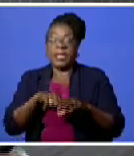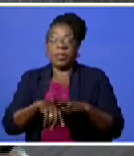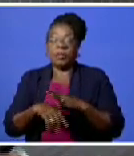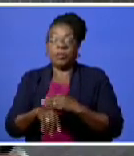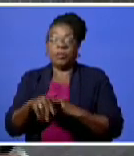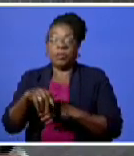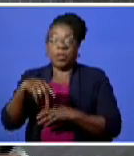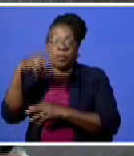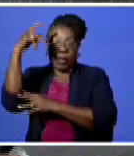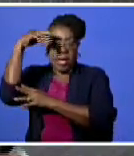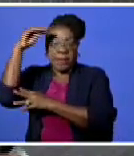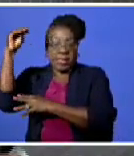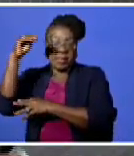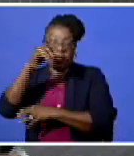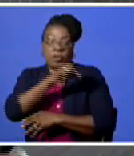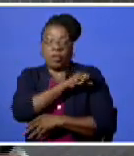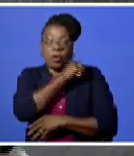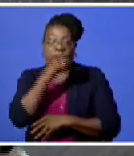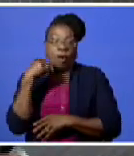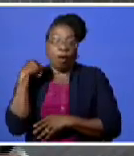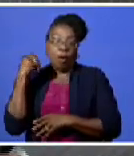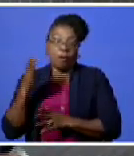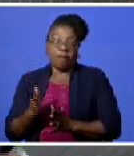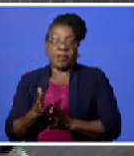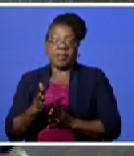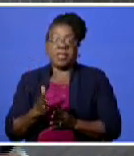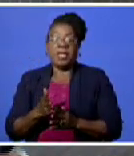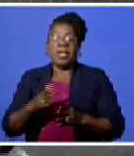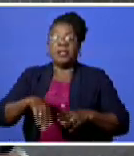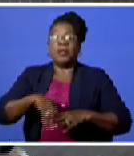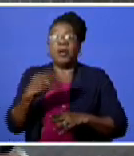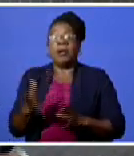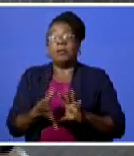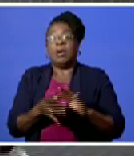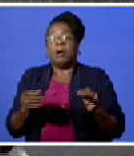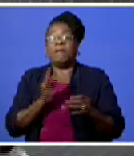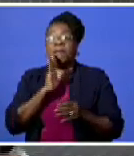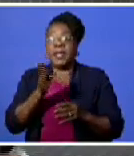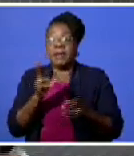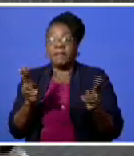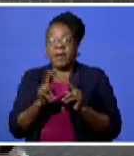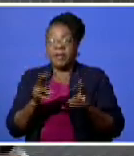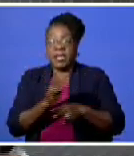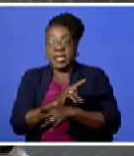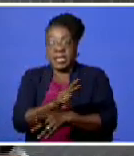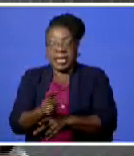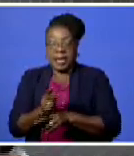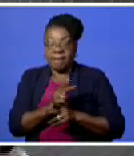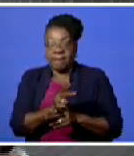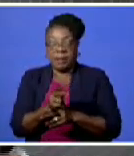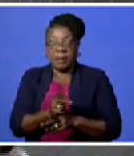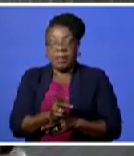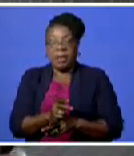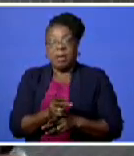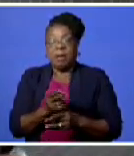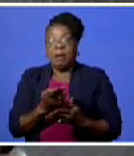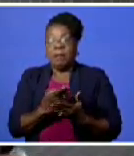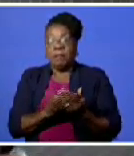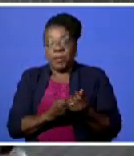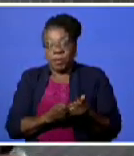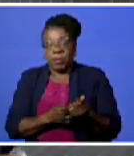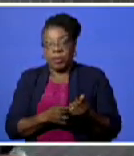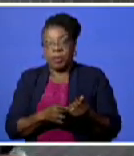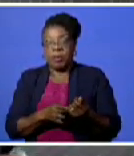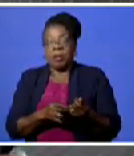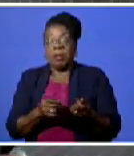entered my office. And therefore, out of abundance of caution, they just asked me to quarantine until further notice.